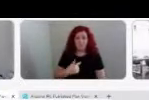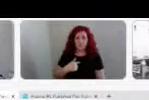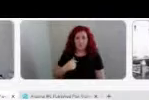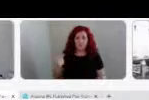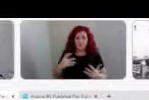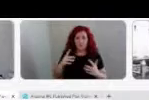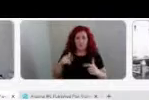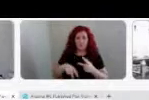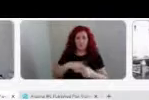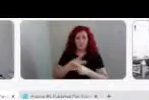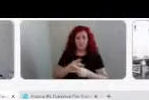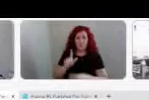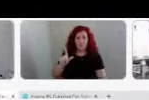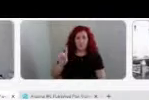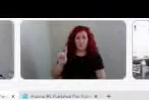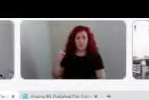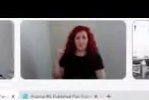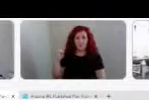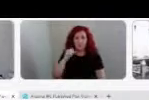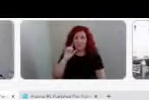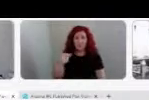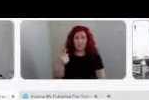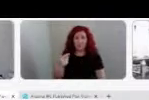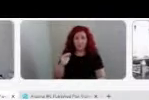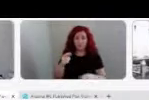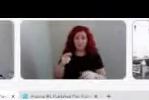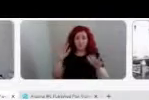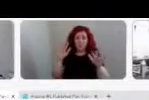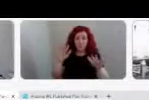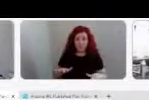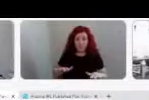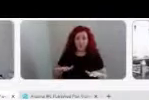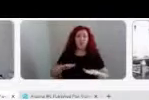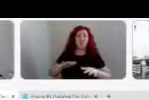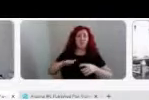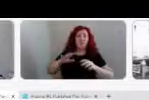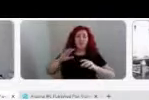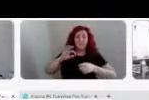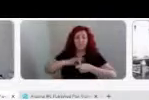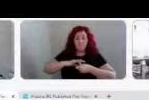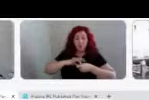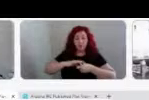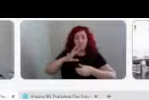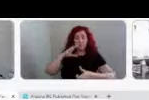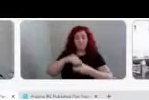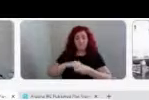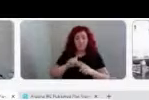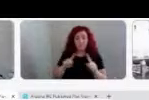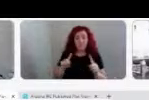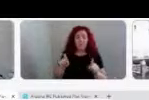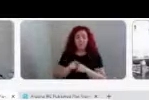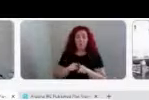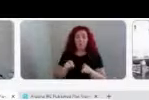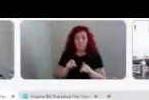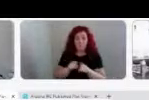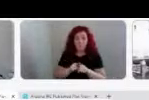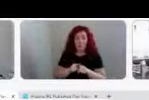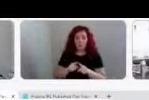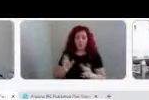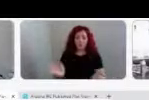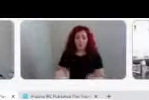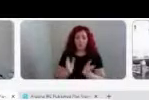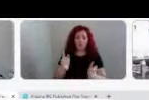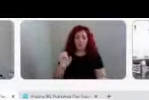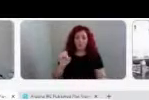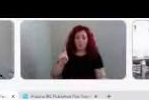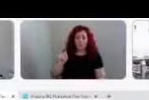lb-17 will not only chill voter participation but it will also encourage extremism and so what can